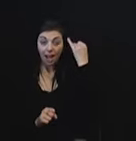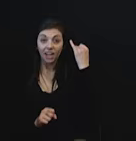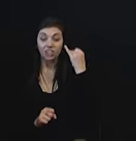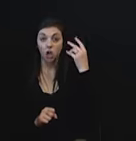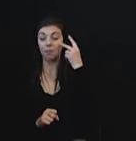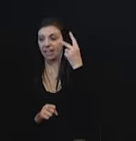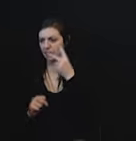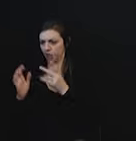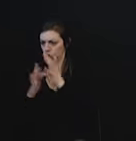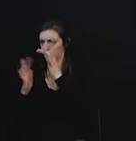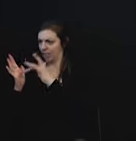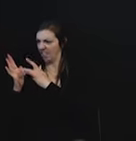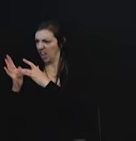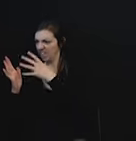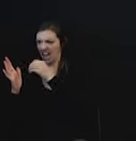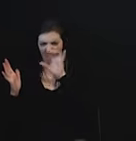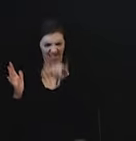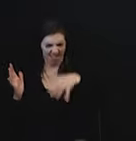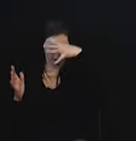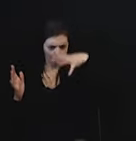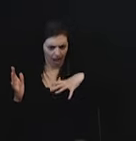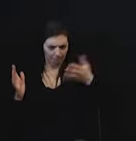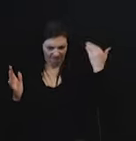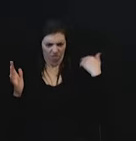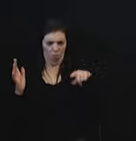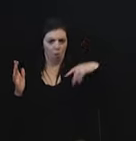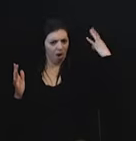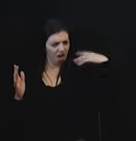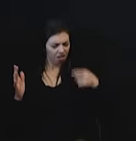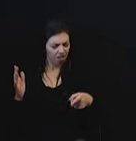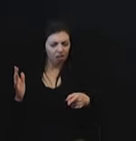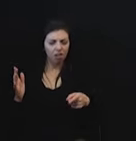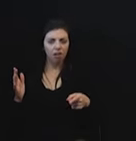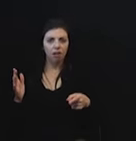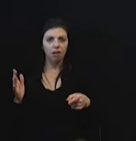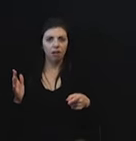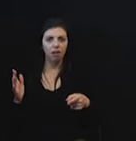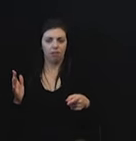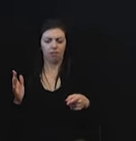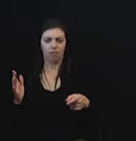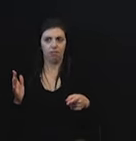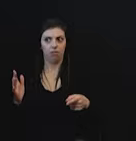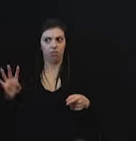this demon-possessed man, or who was once that way, you know they had to be going like, hey,